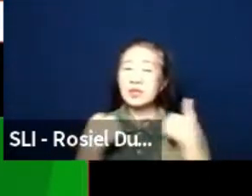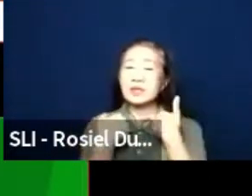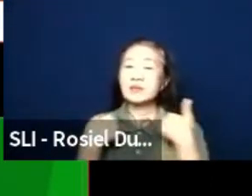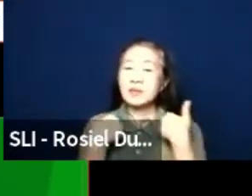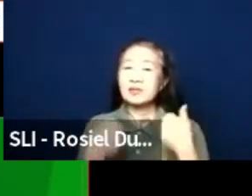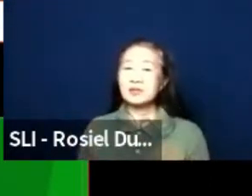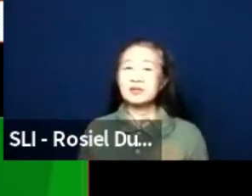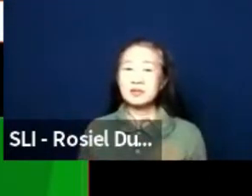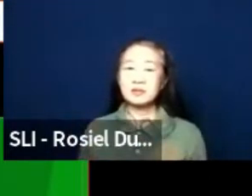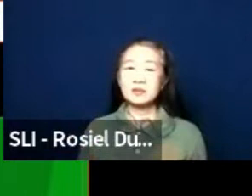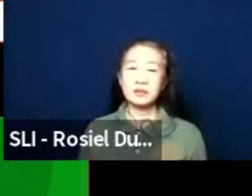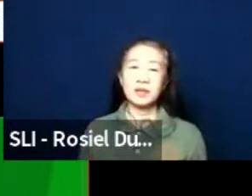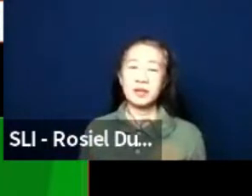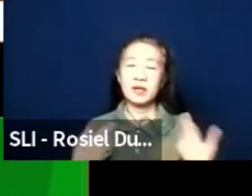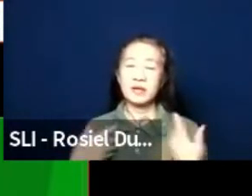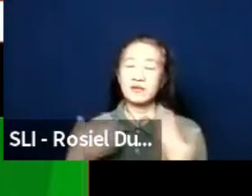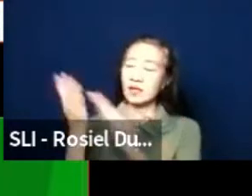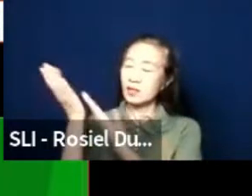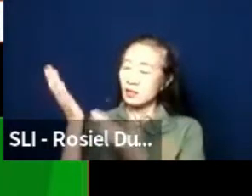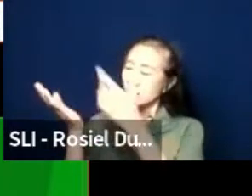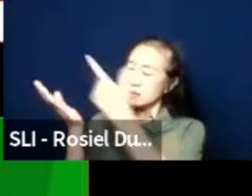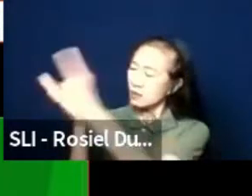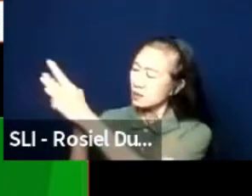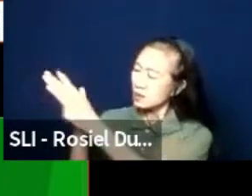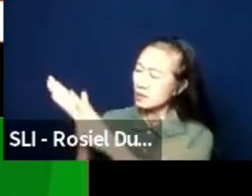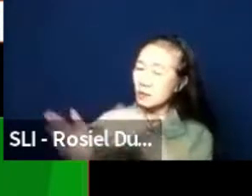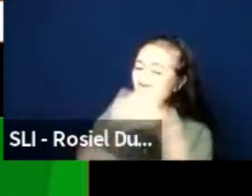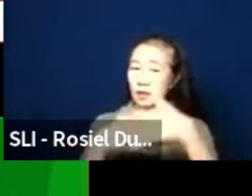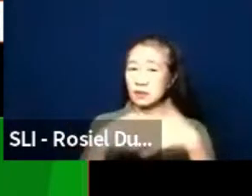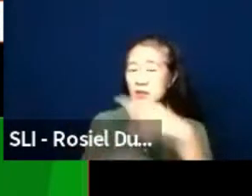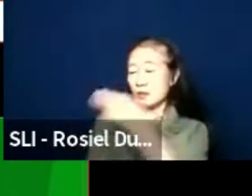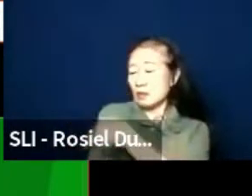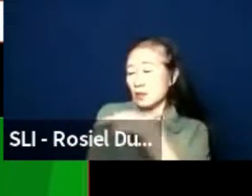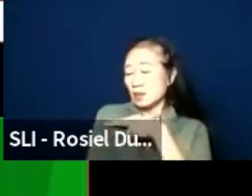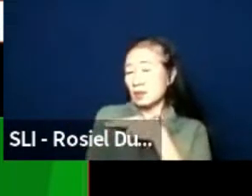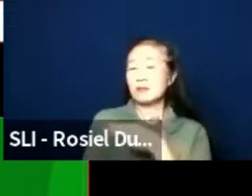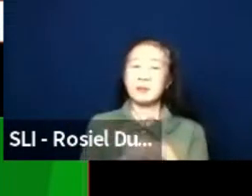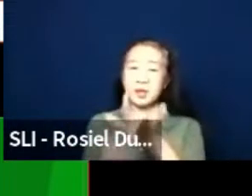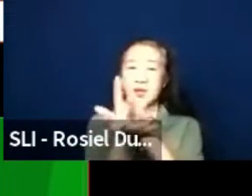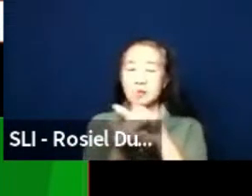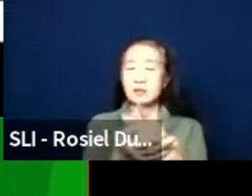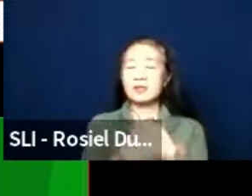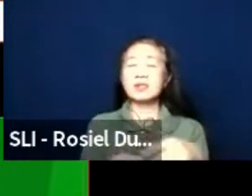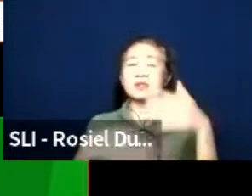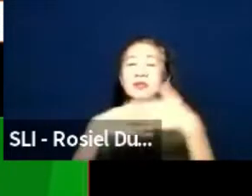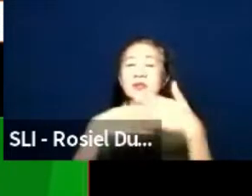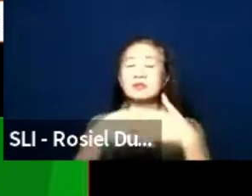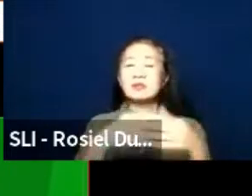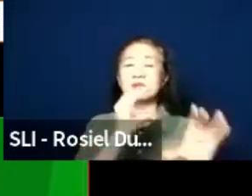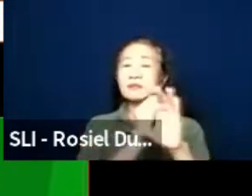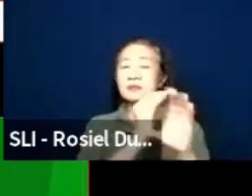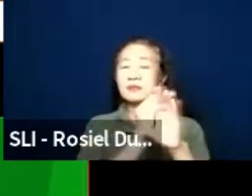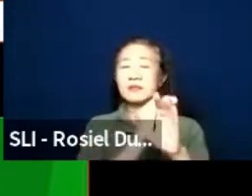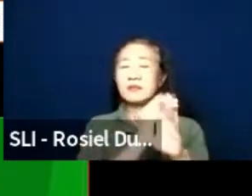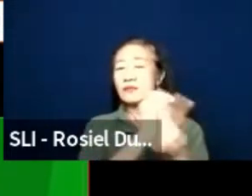And keep a list of nearest medical facilities, local hospitals, and nearest transportation.